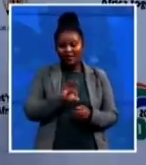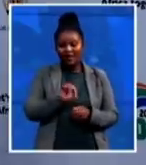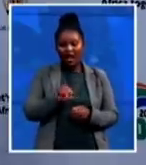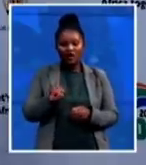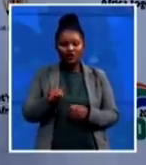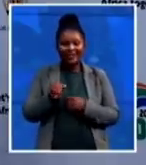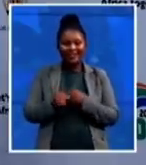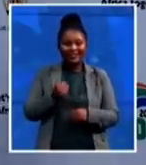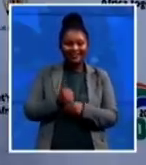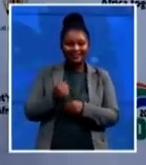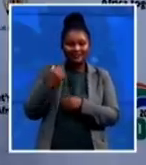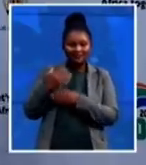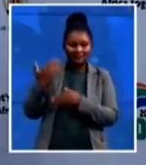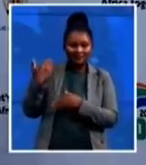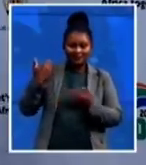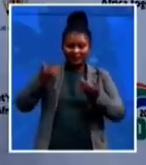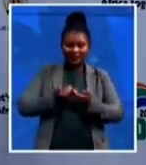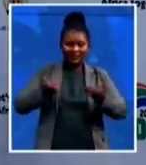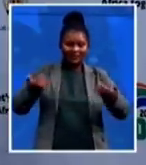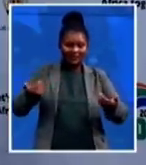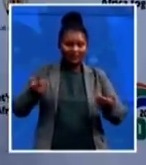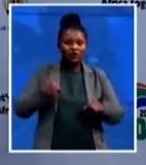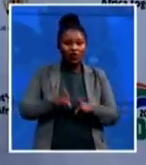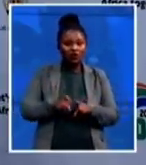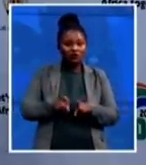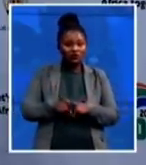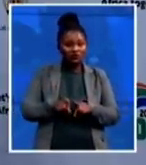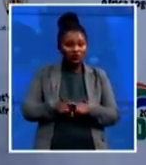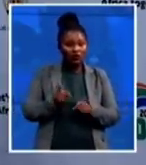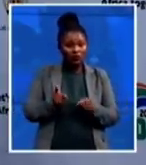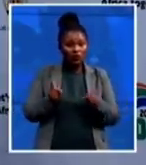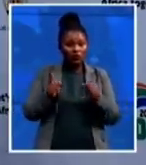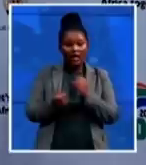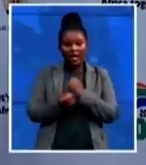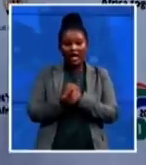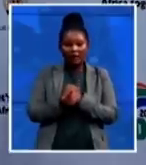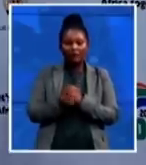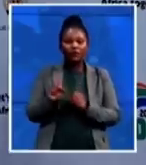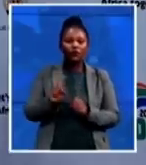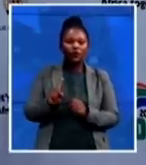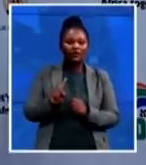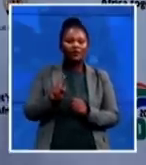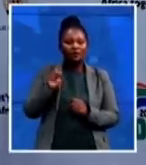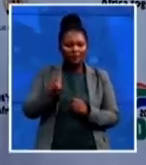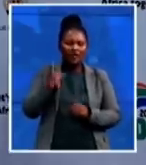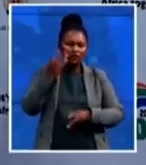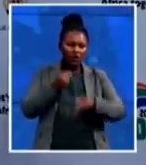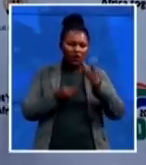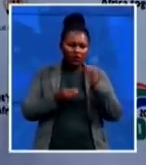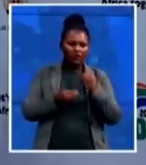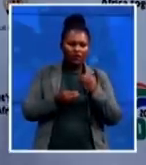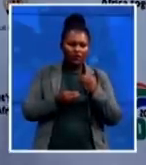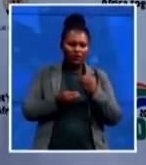consequences it has on South Africans must be a great lesson that division is a